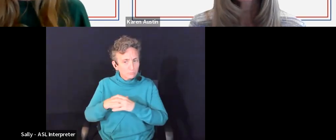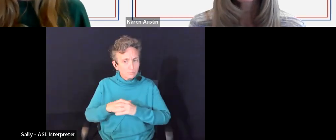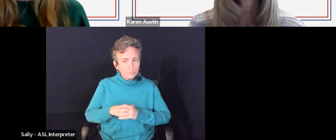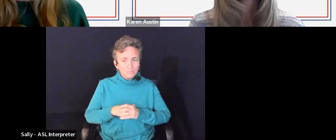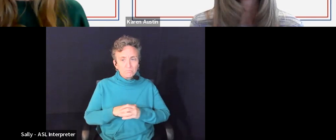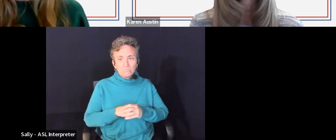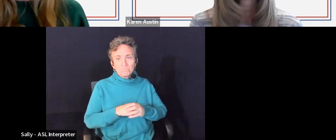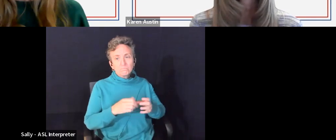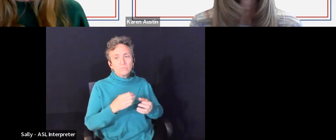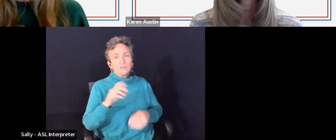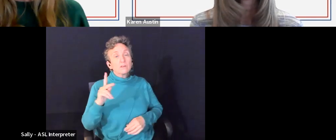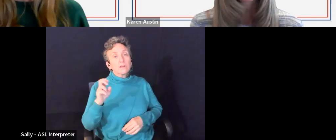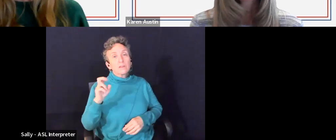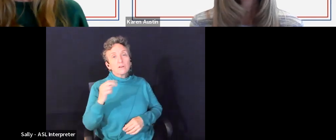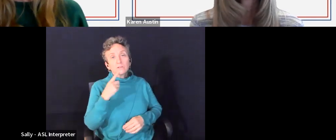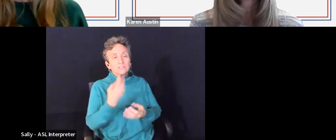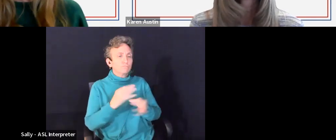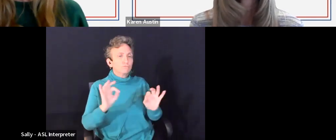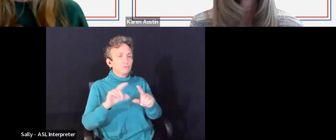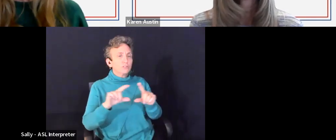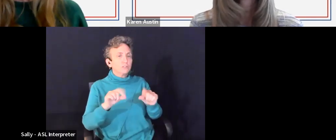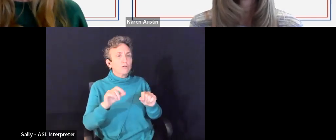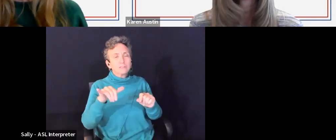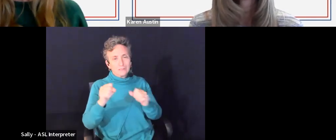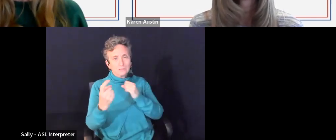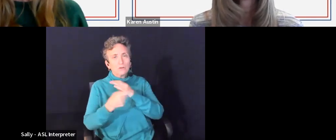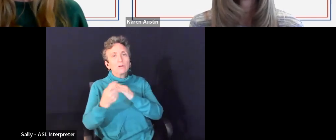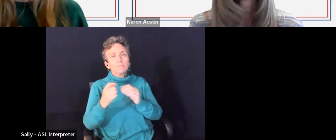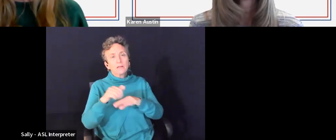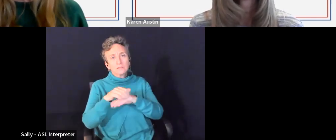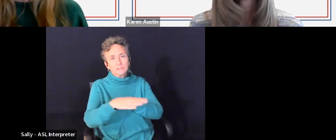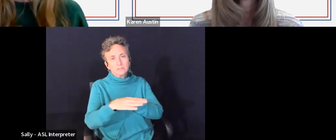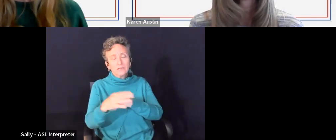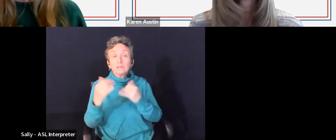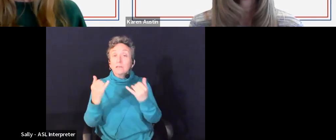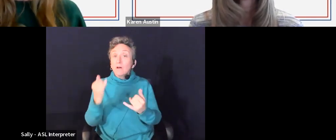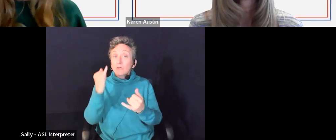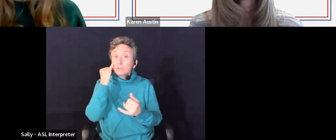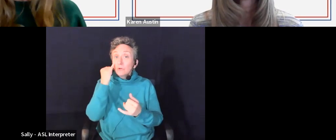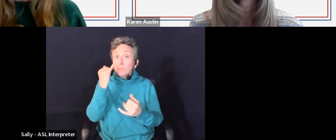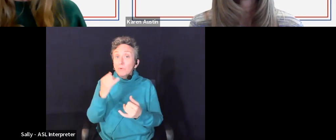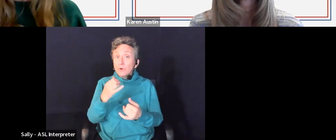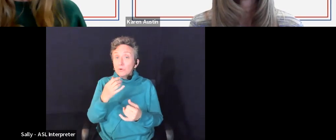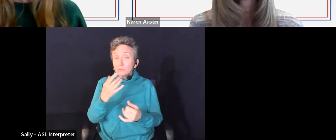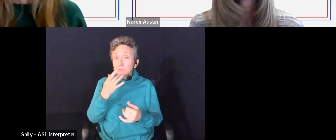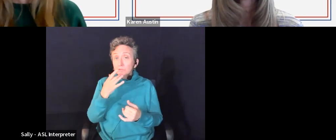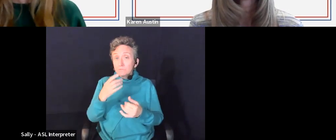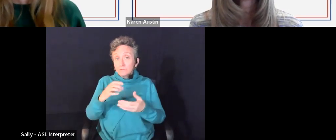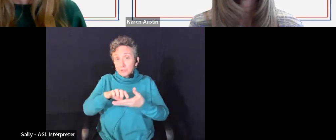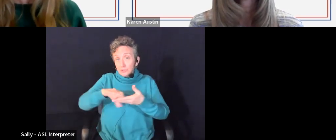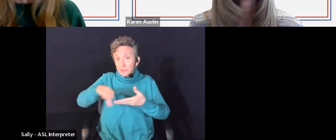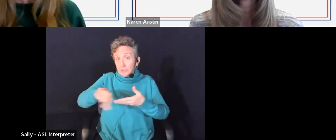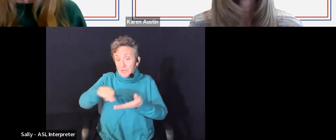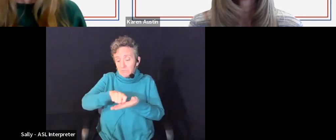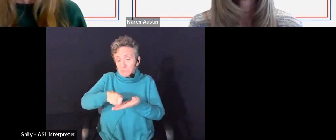There's not a cost for the debit card. And yes, you do get it. There is a cost if you would prefer to have checks, paper checks, and you can